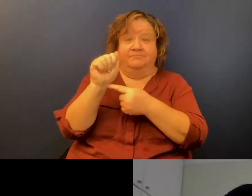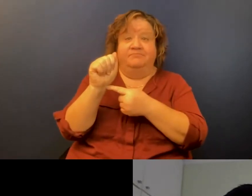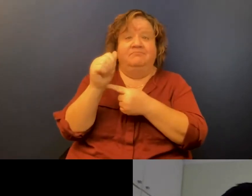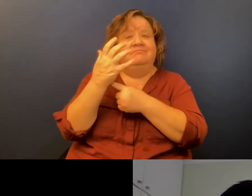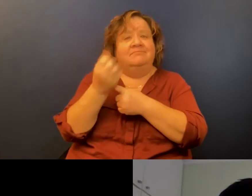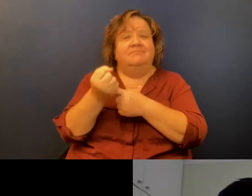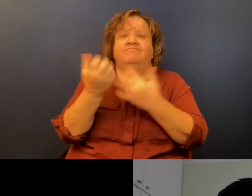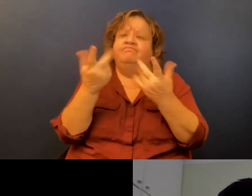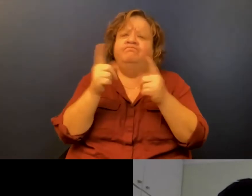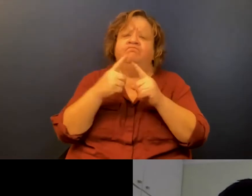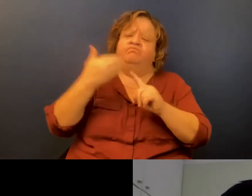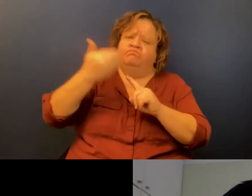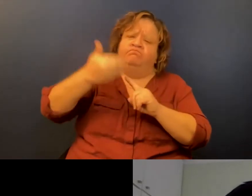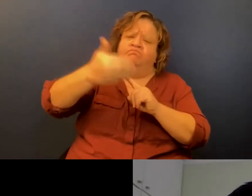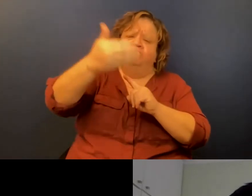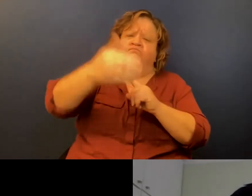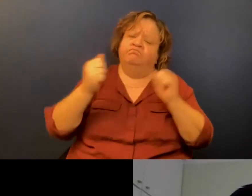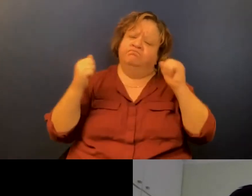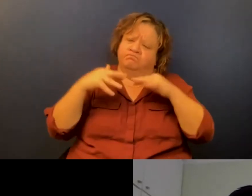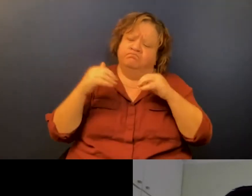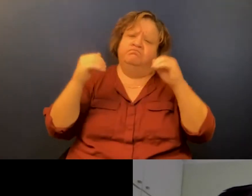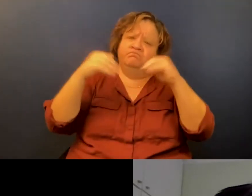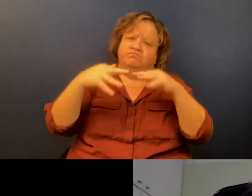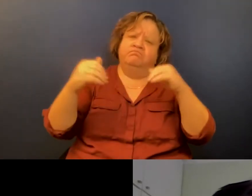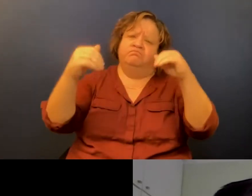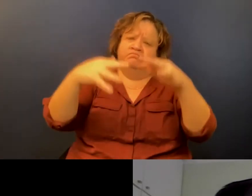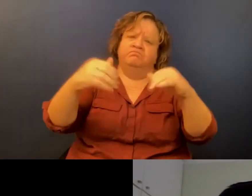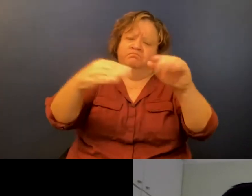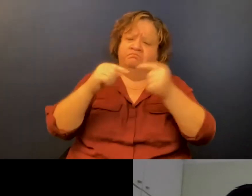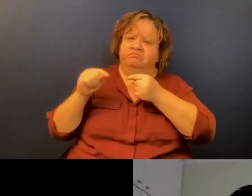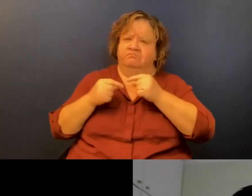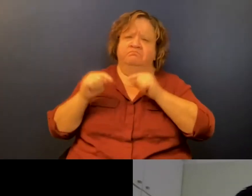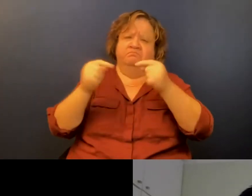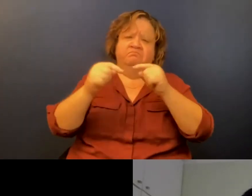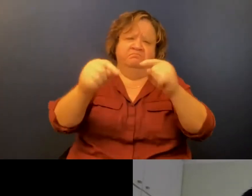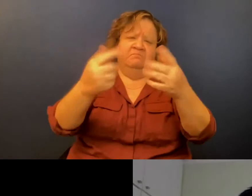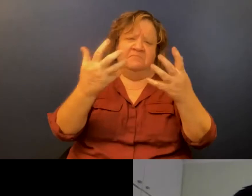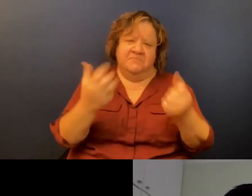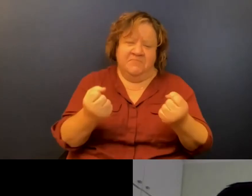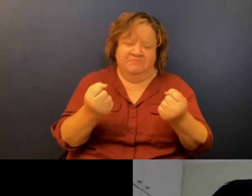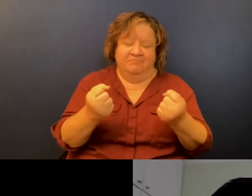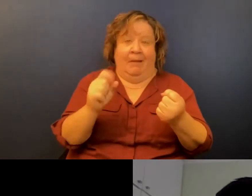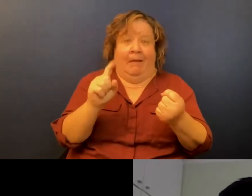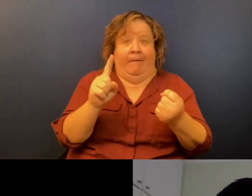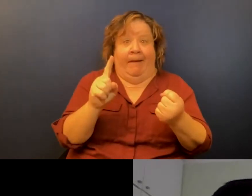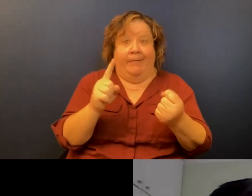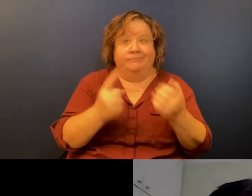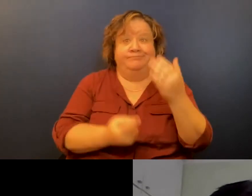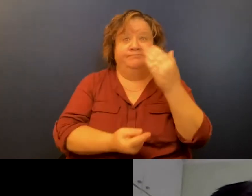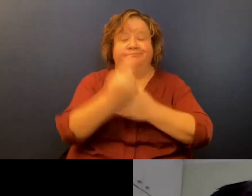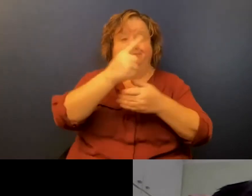there. Well, as you know, in 2020, due to the COVID-19 pandemic, it was not possible